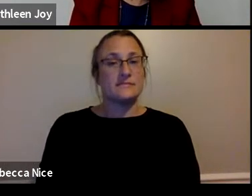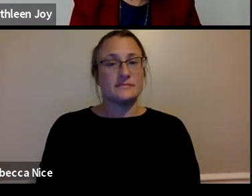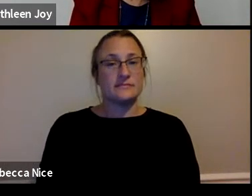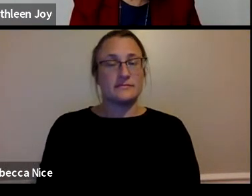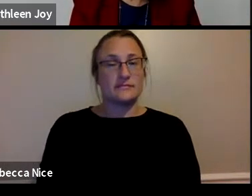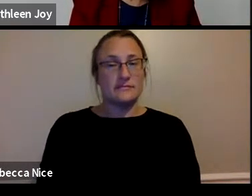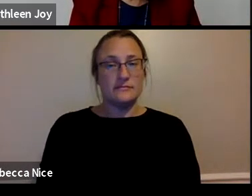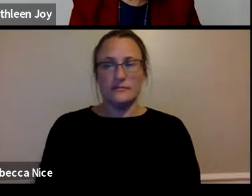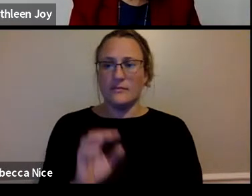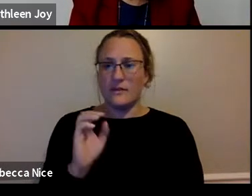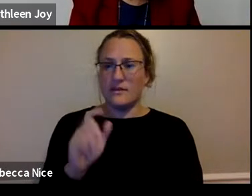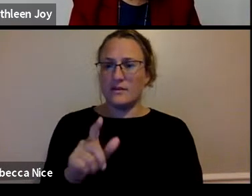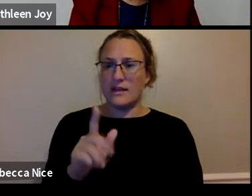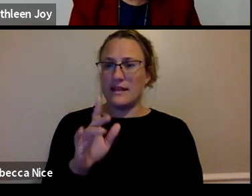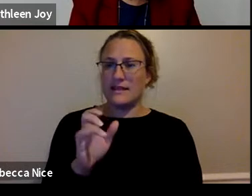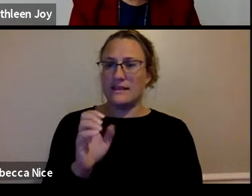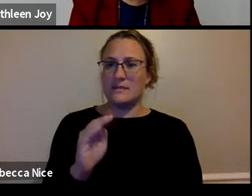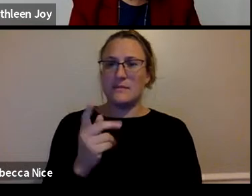Fleance Mason,